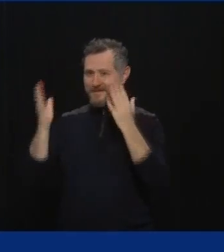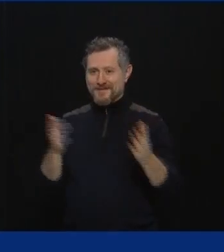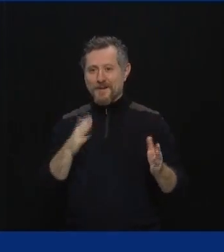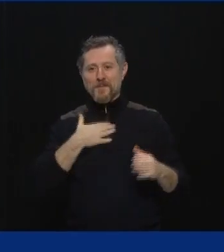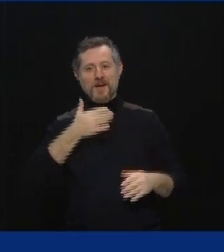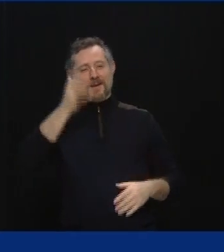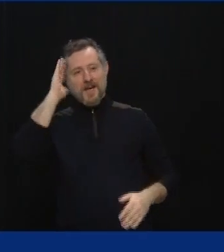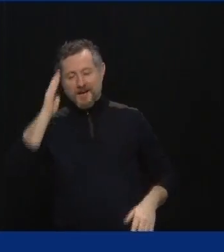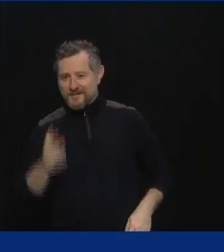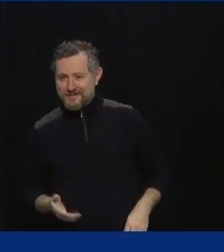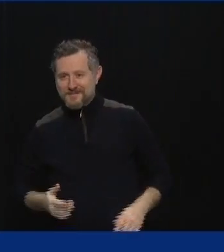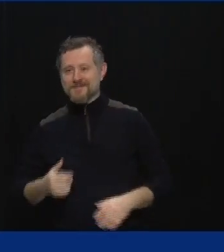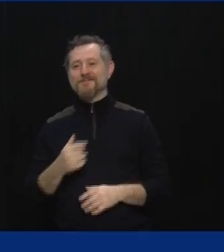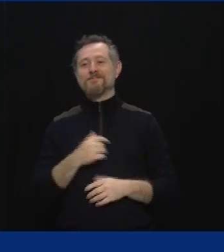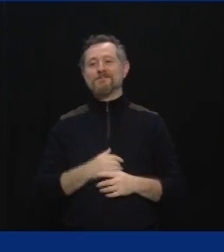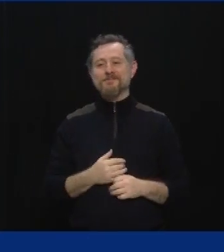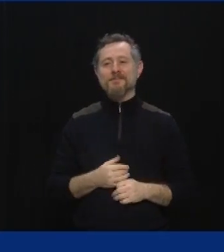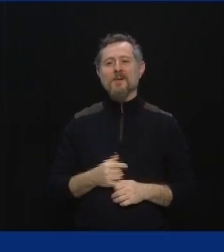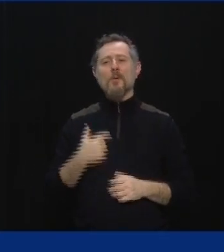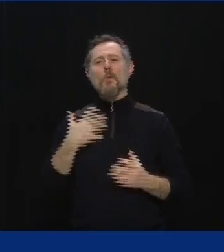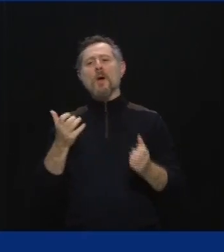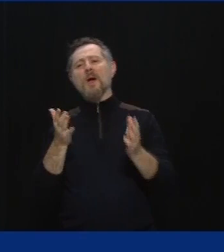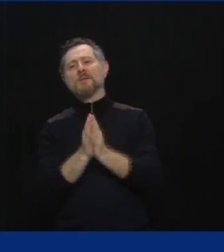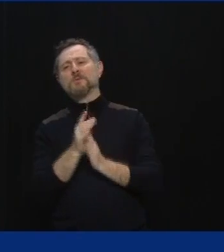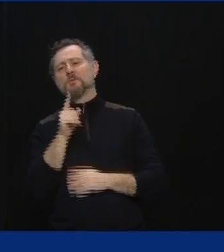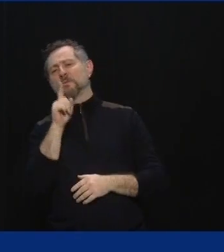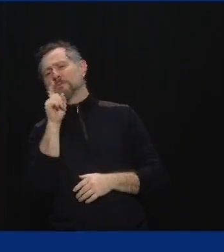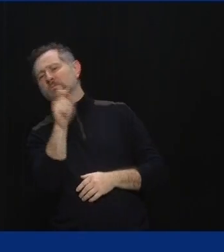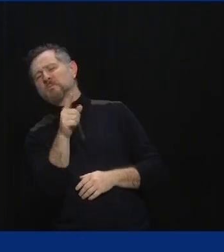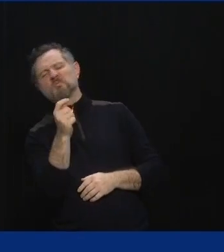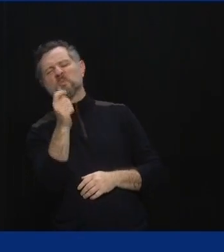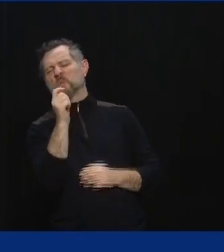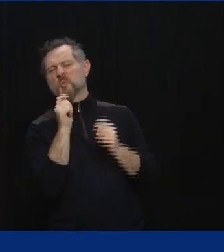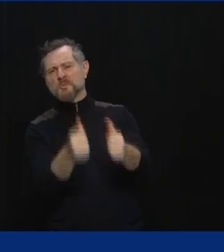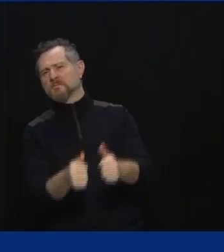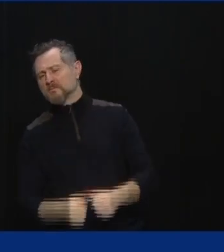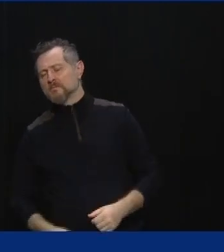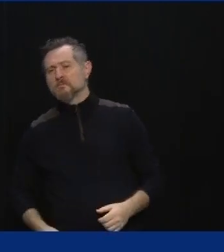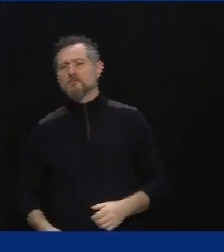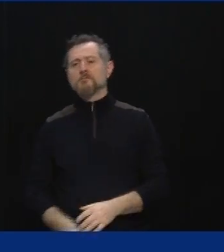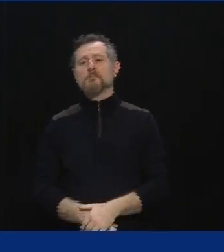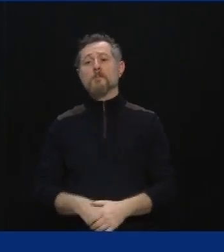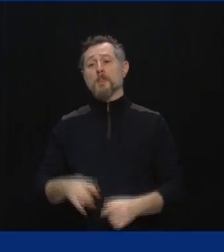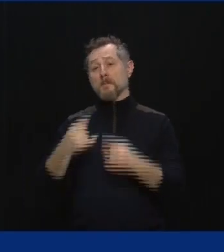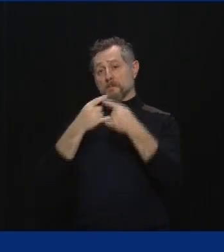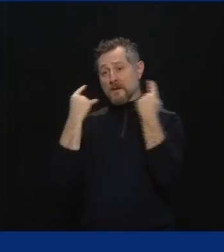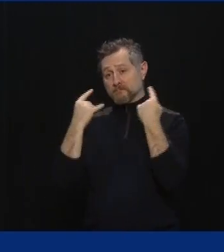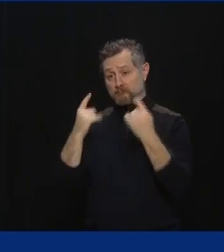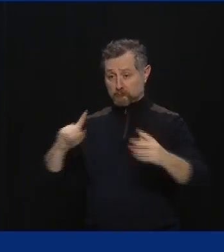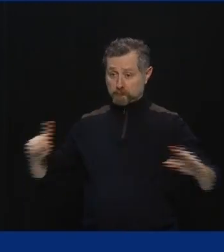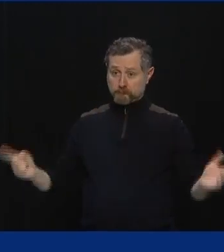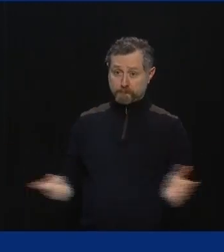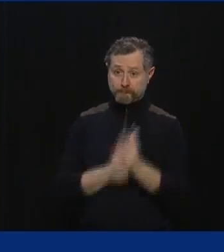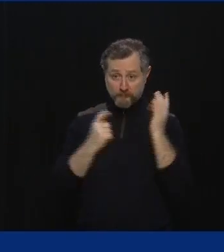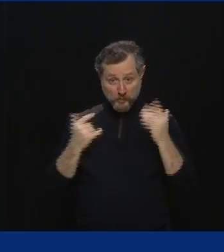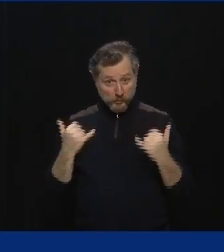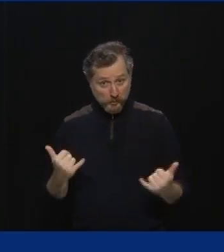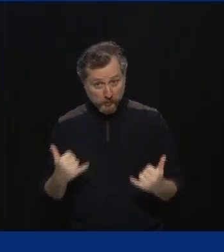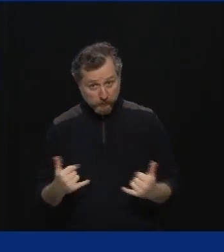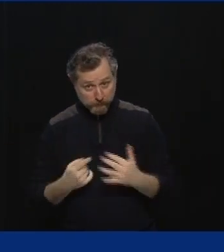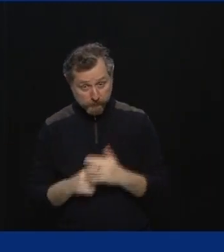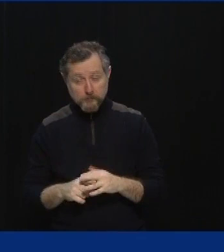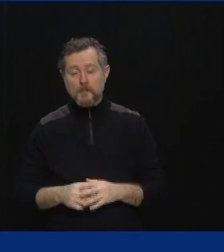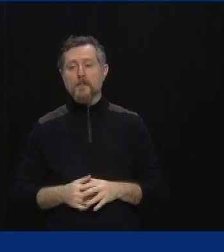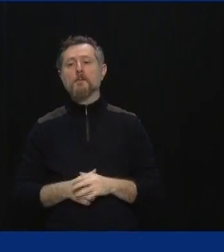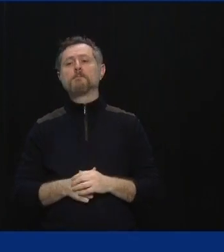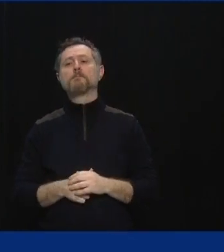notice. So I just want to ask you real quick, with the mask mandate going into effect,